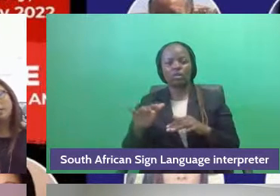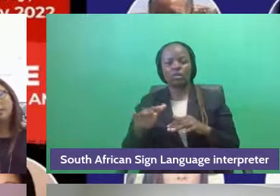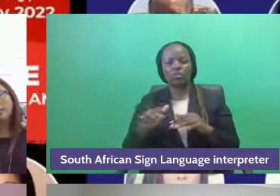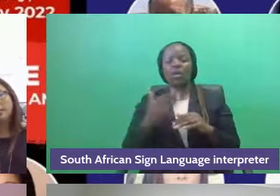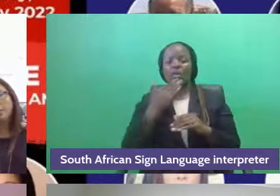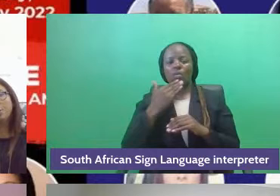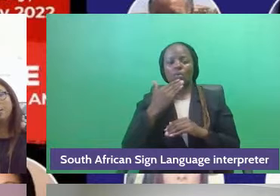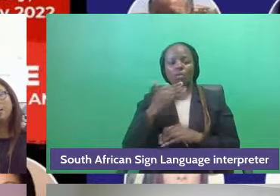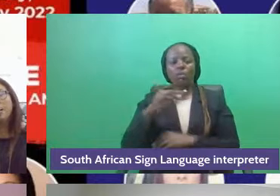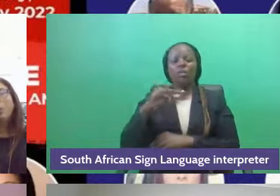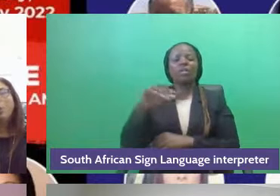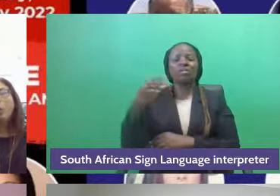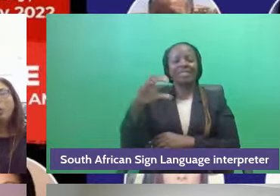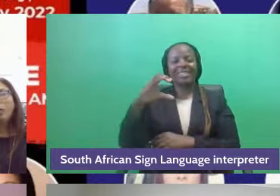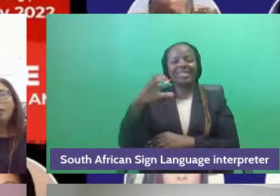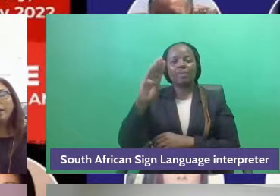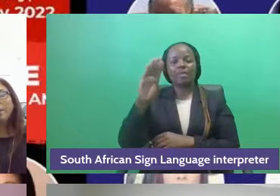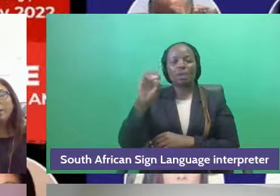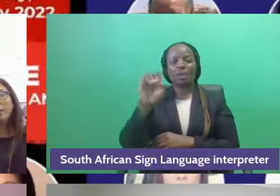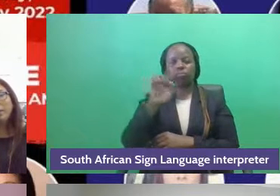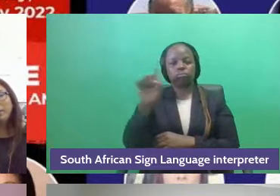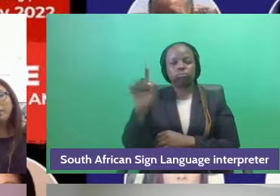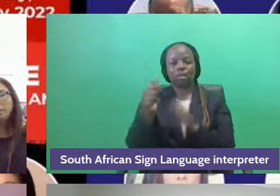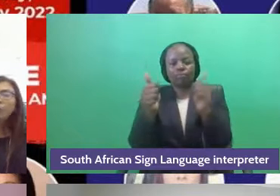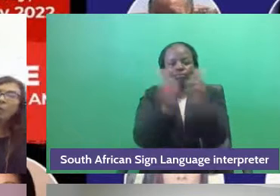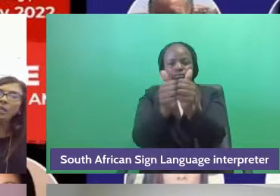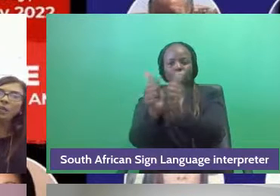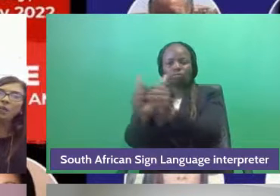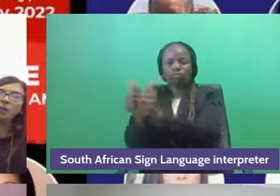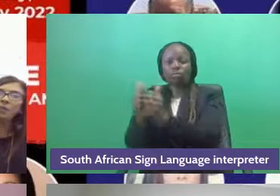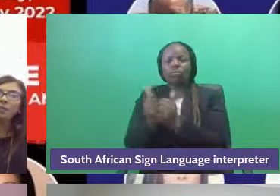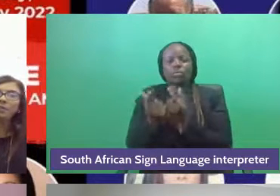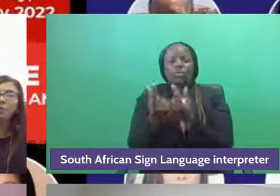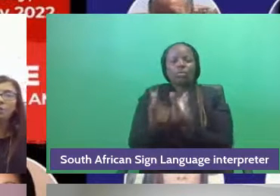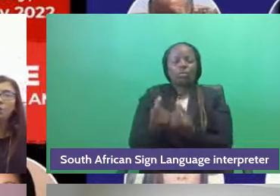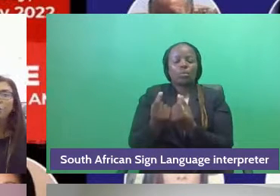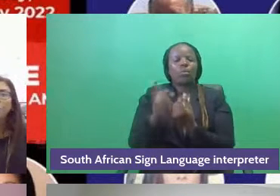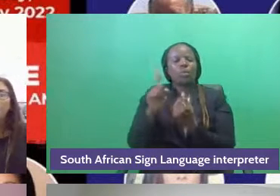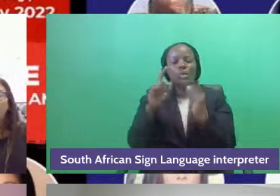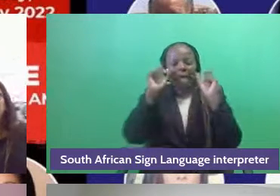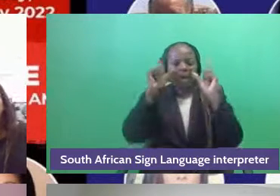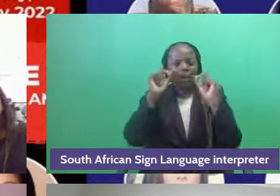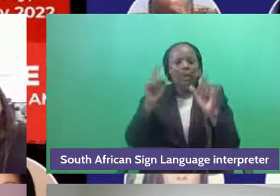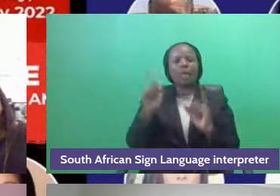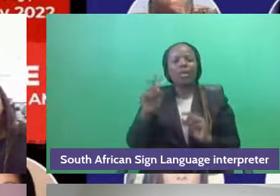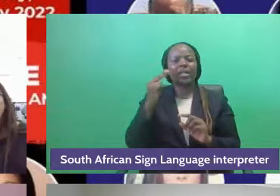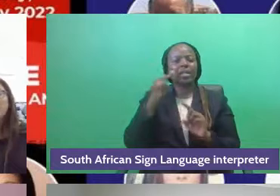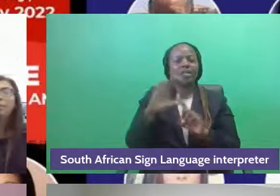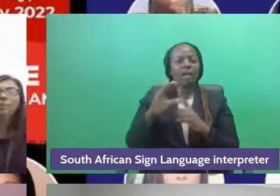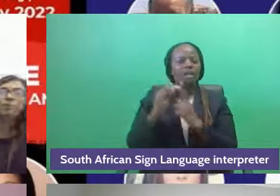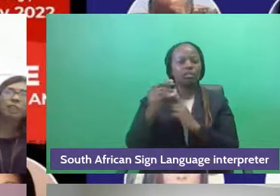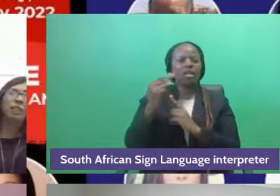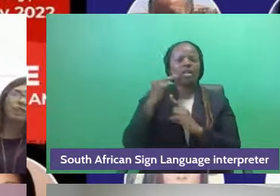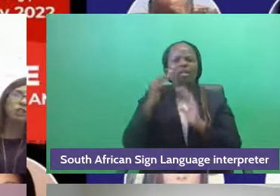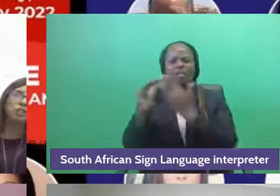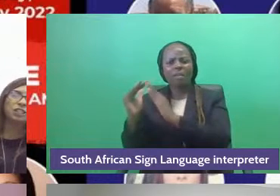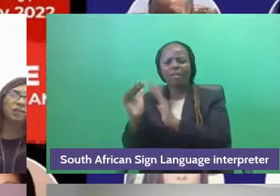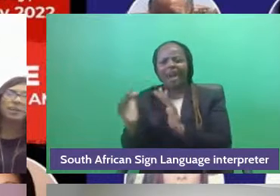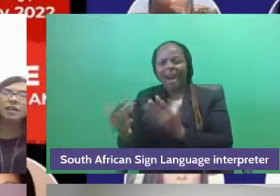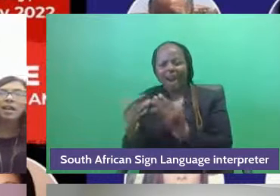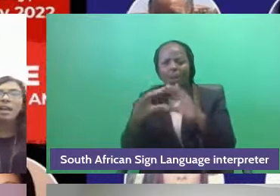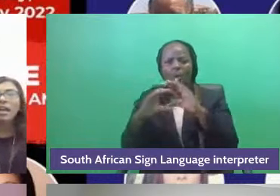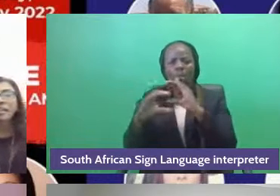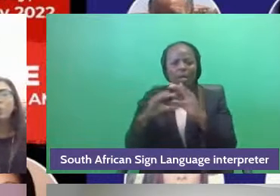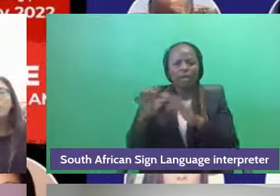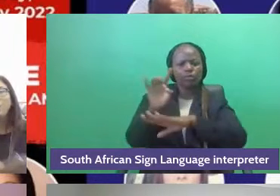community-based organizations where we cover a little bit of awareness on deaf culture, who the deaf community is, some communication